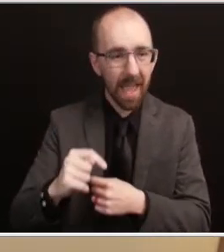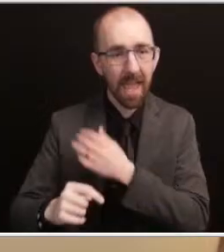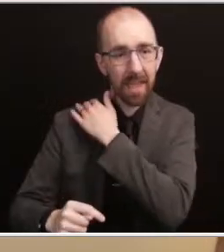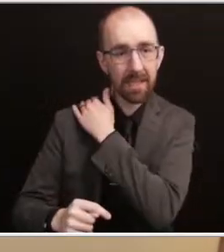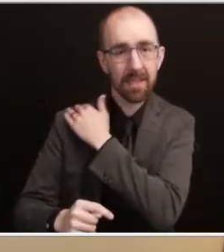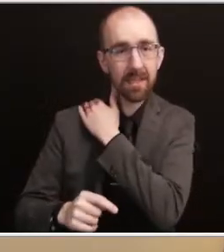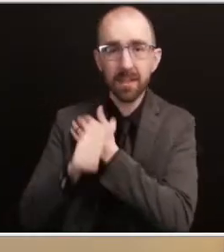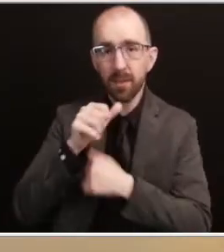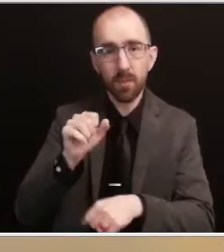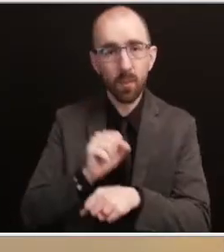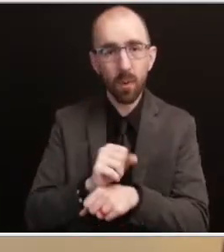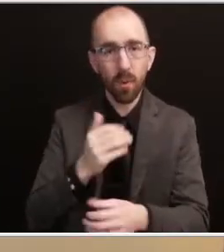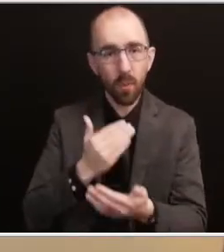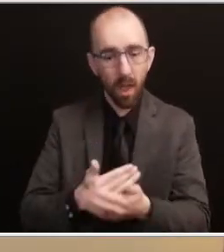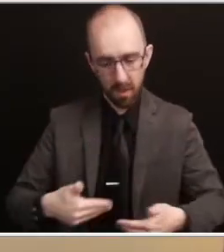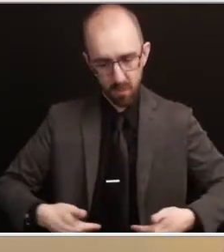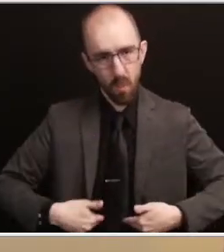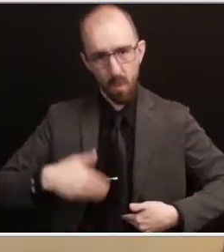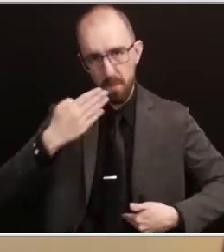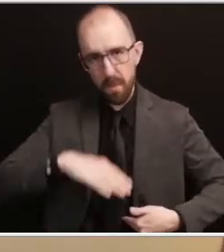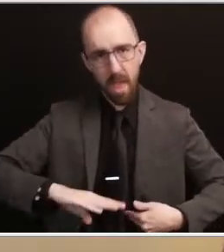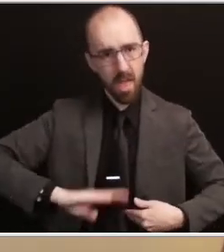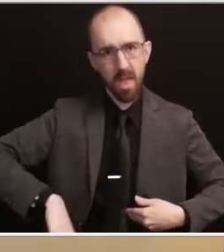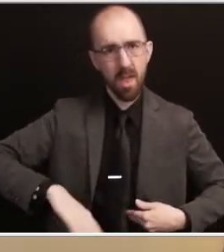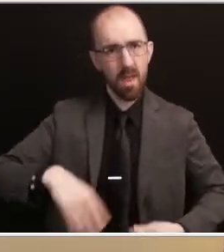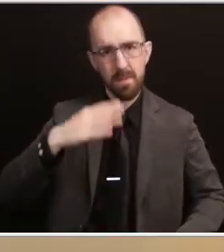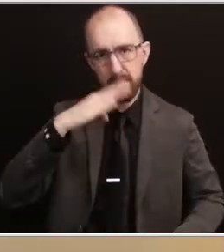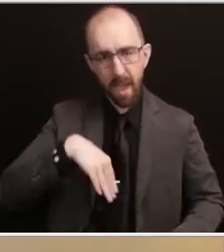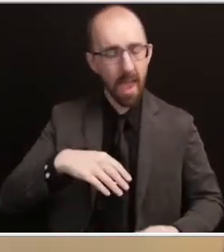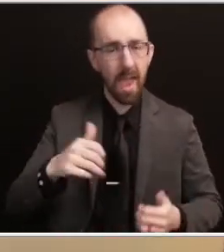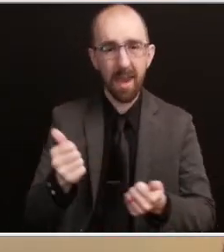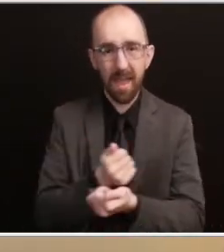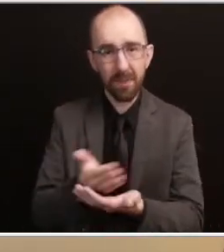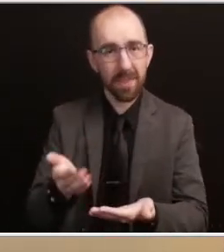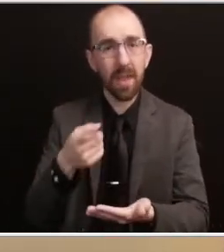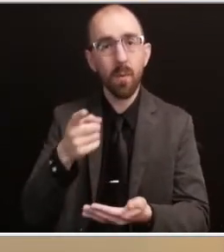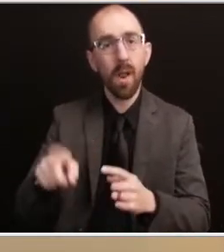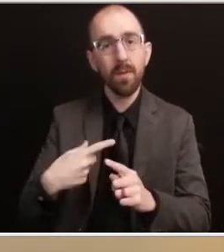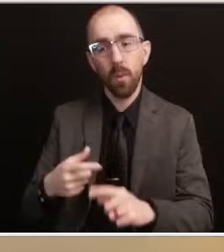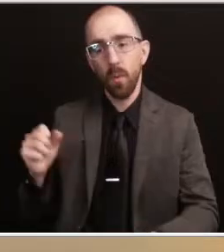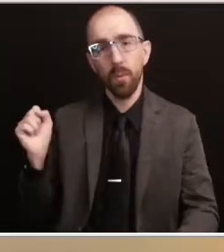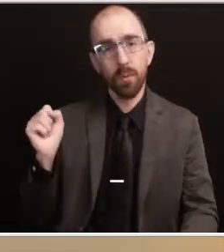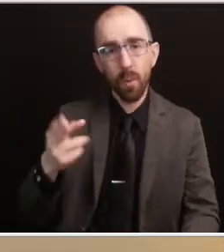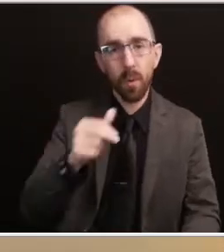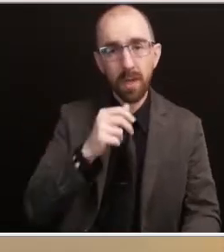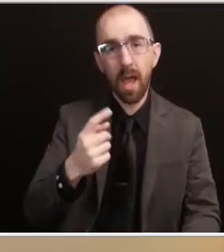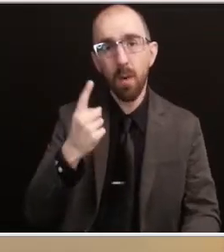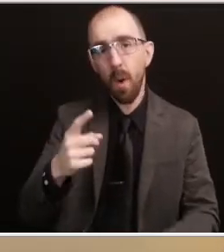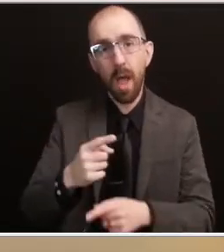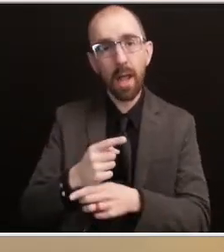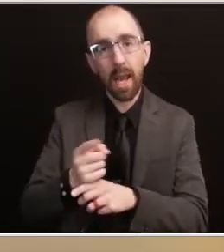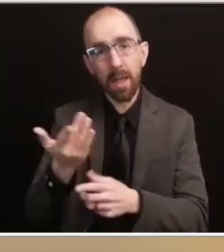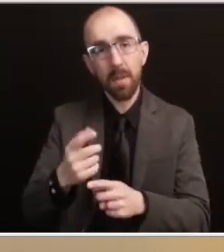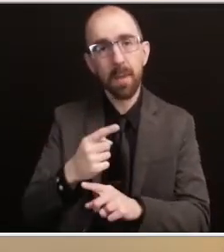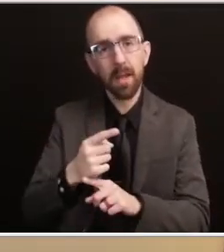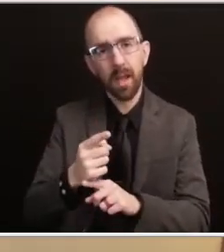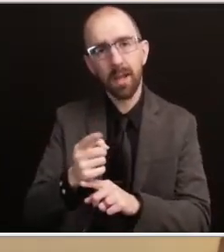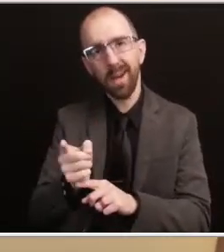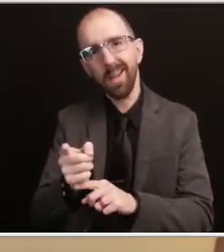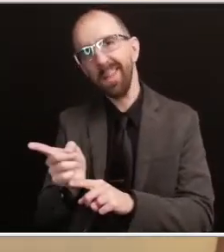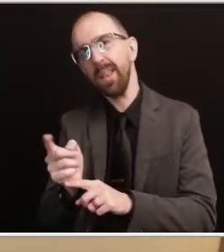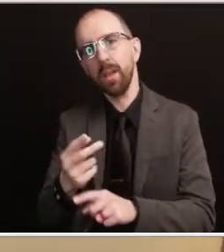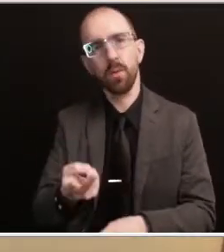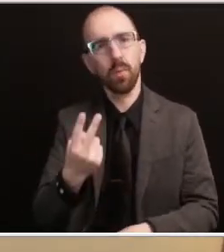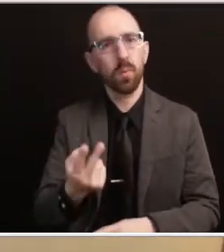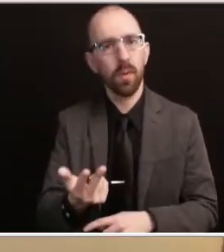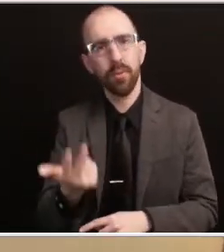your core is bad, your lower half is bad, well, every time you throw is not one click, it may be 2 or 3 clicks. And like I said, you only